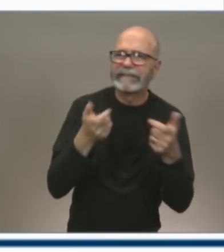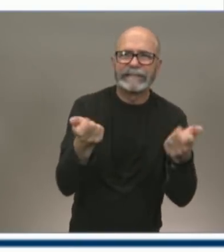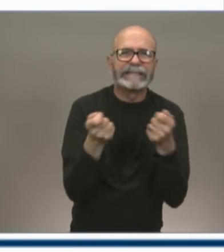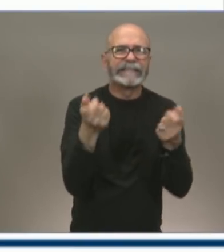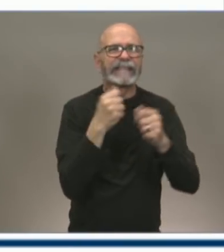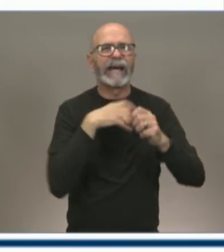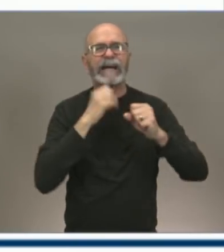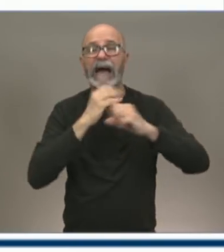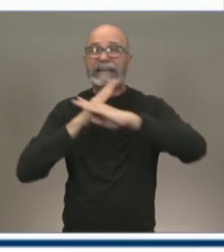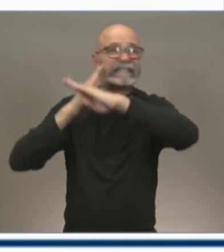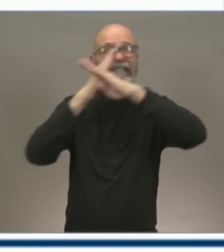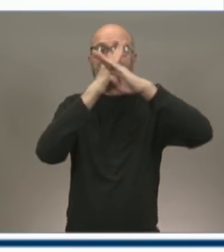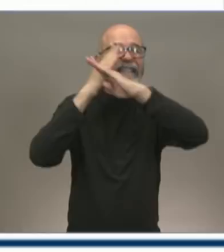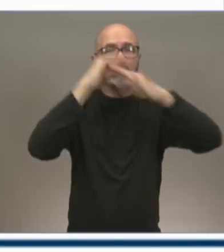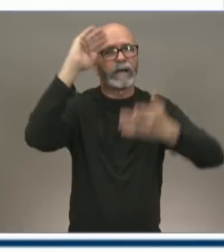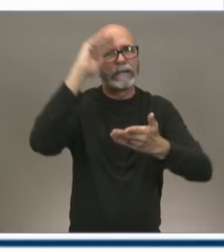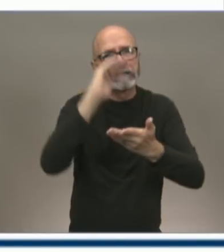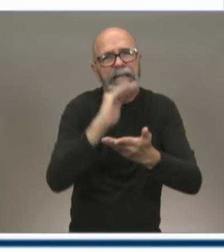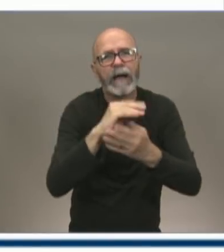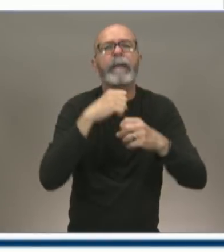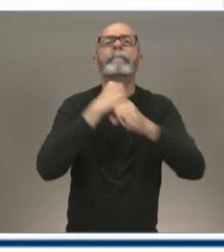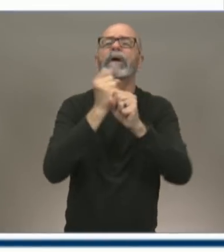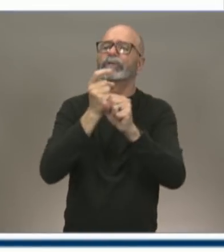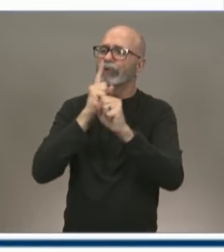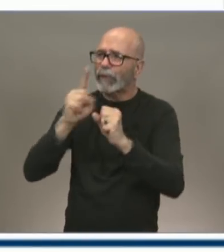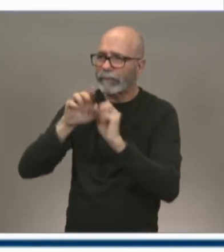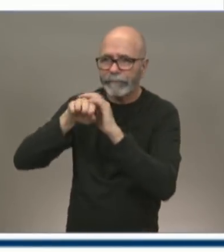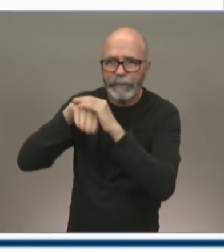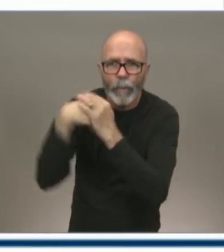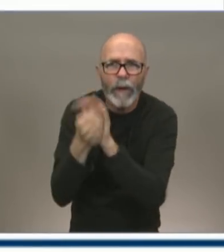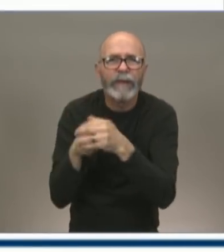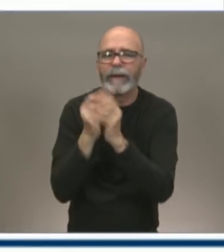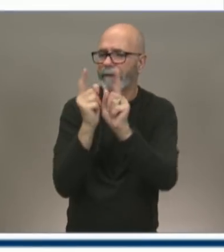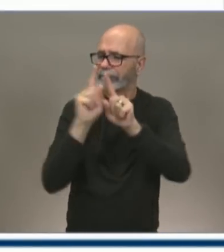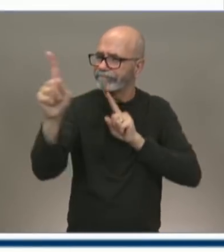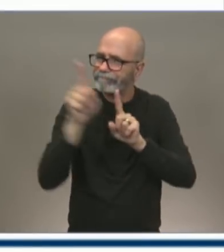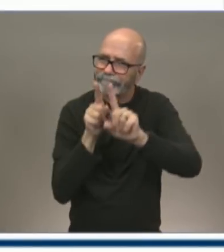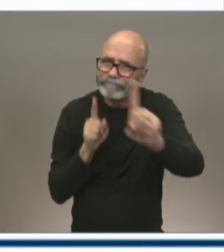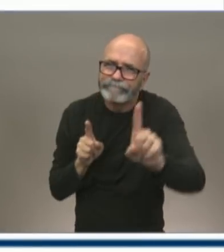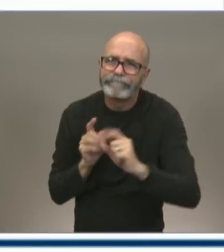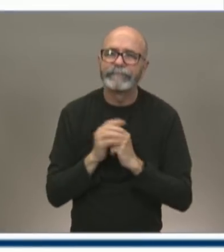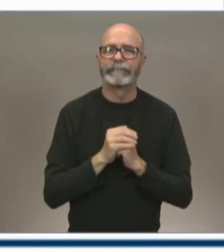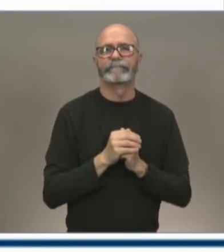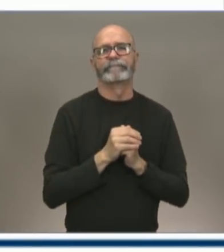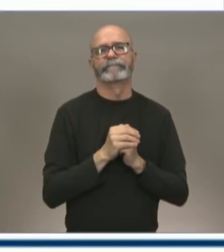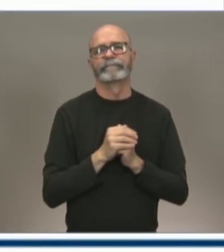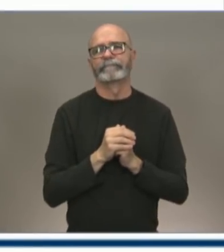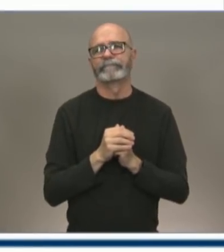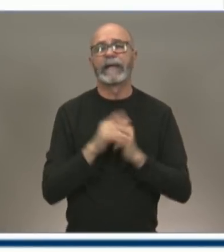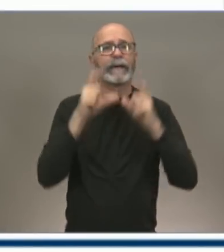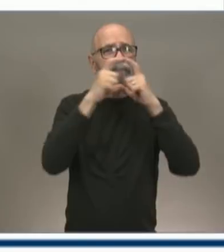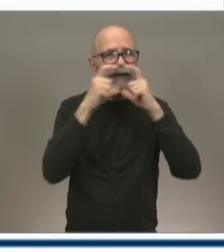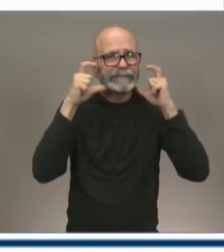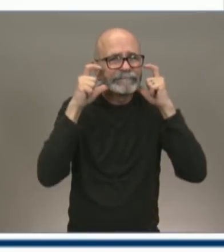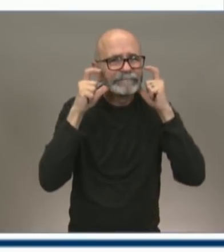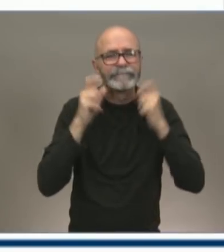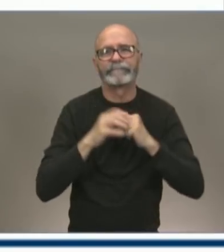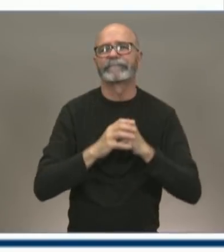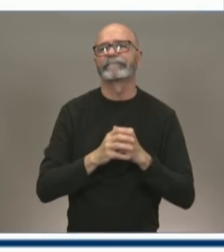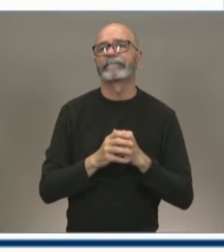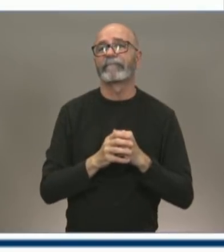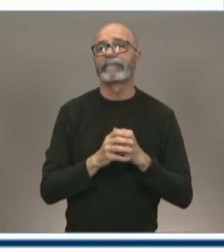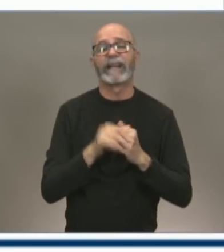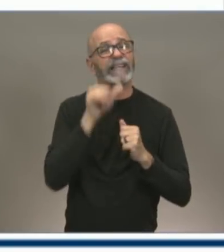COVID-19. So keep washing your hands, maintaining a safe physical distance, wearing your mask, staying home if you're